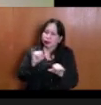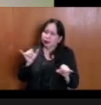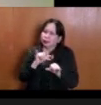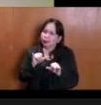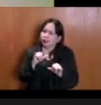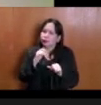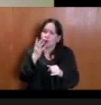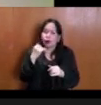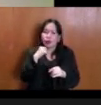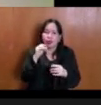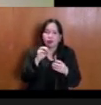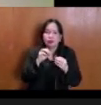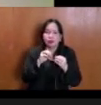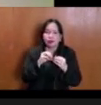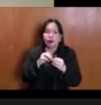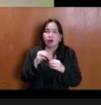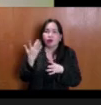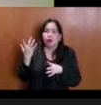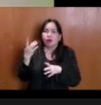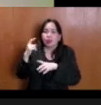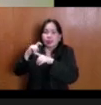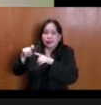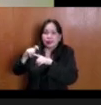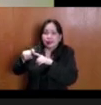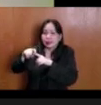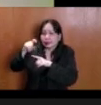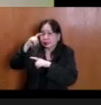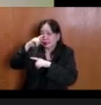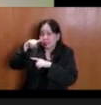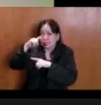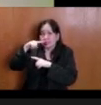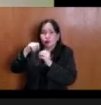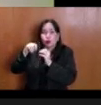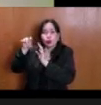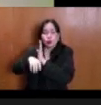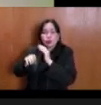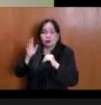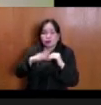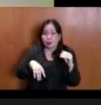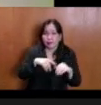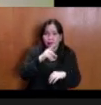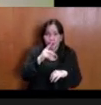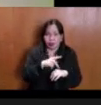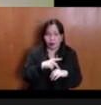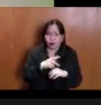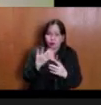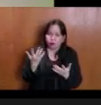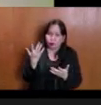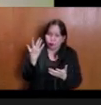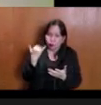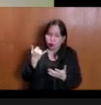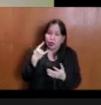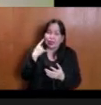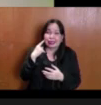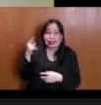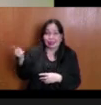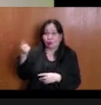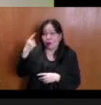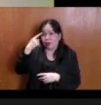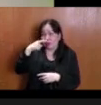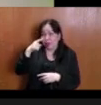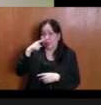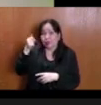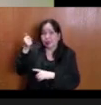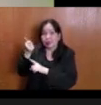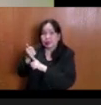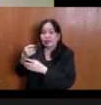the electricity price in Thailand is cheaper than the Philippines? Mainly because Thailand has